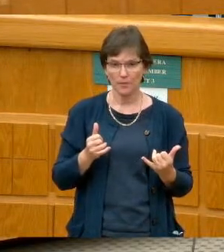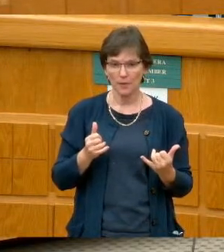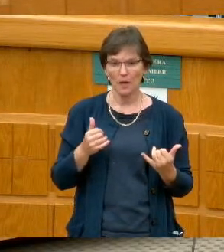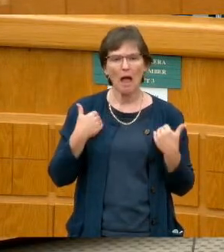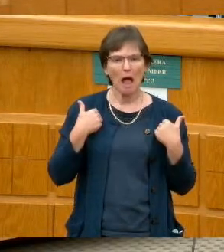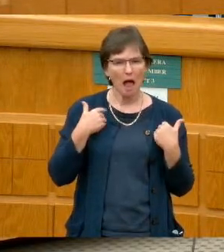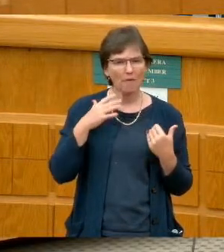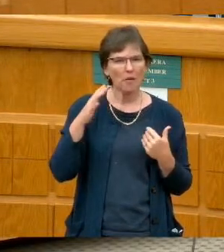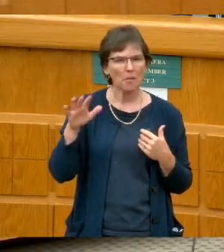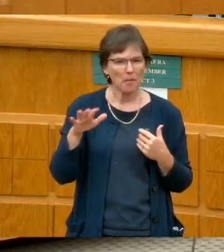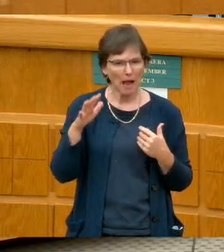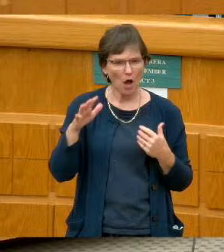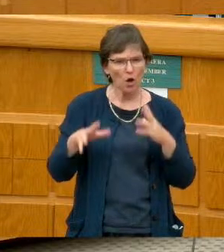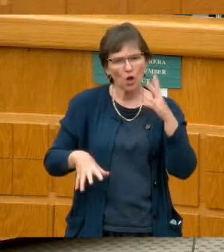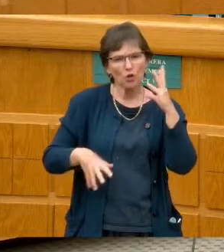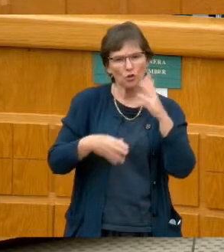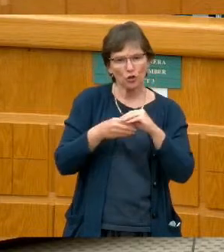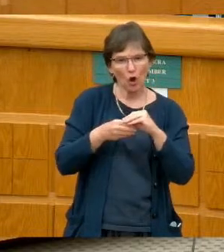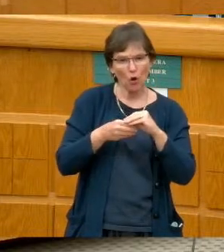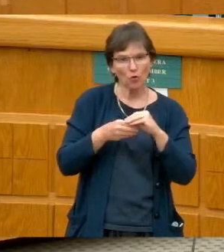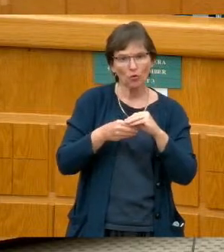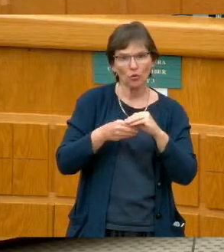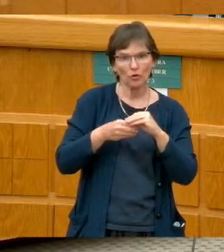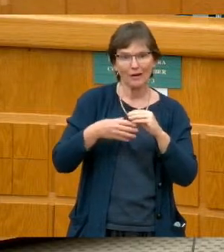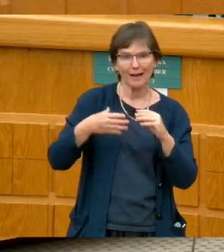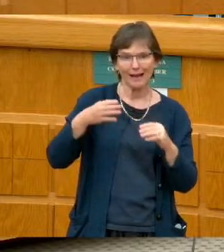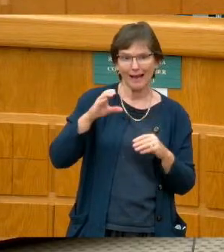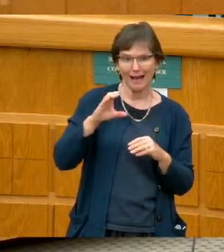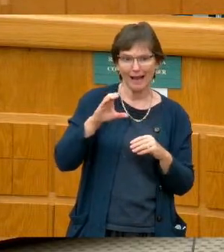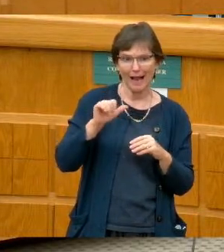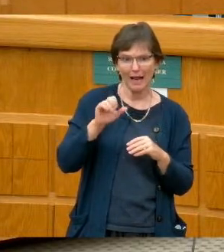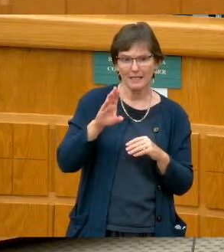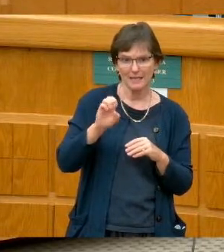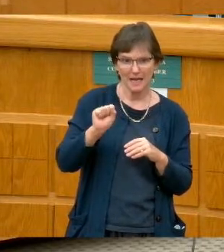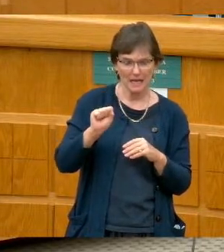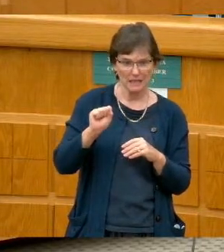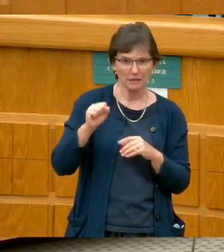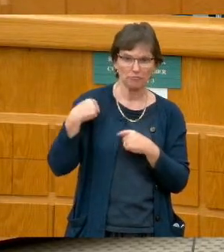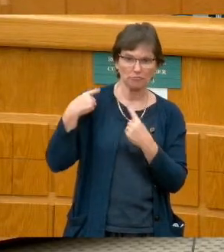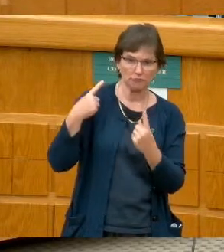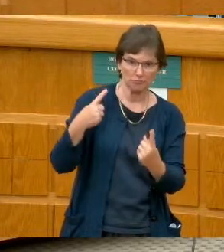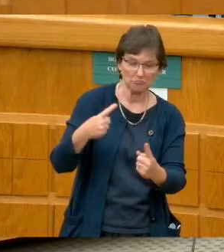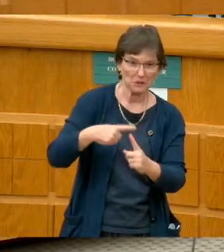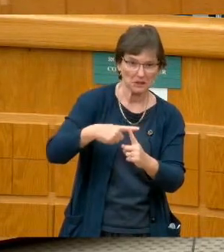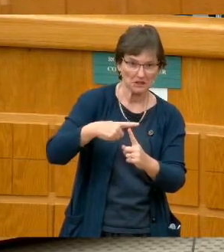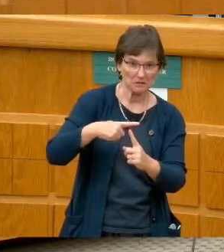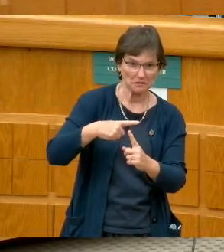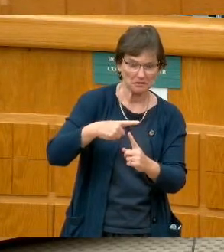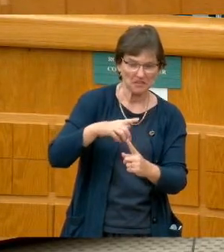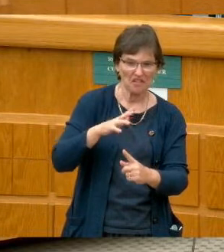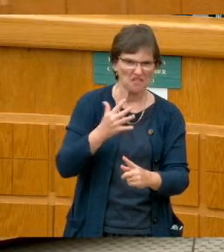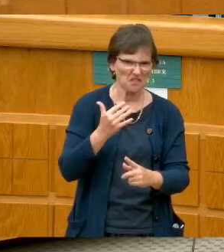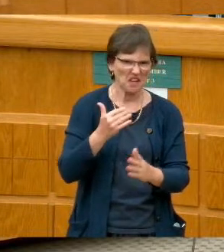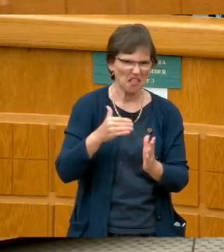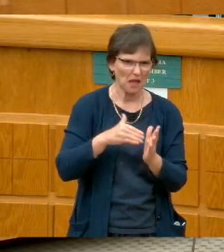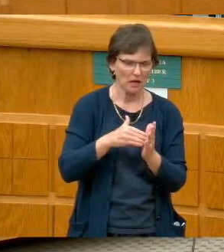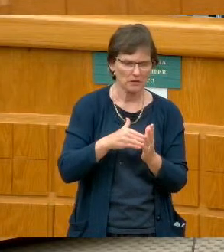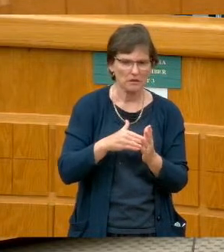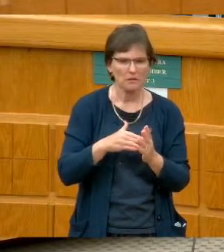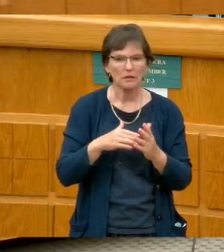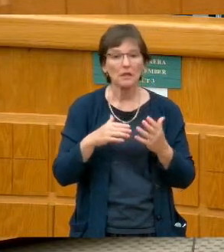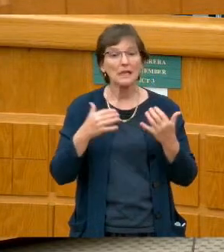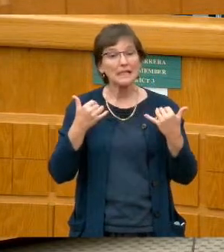about 15,000 total cases in Nueces County since we've been counting. 8,000 are still